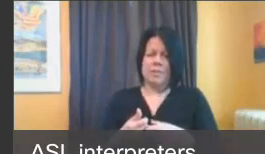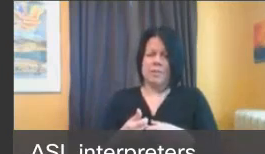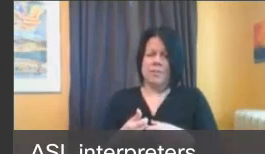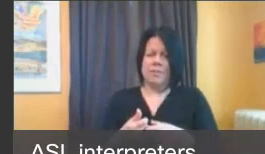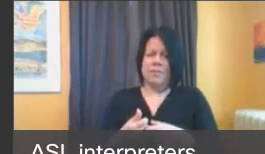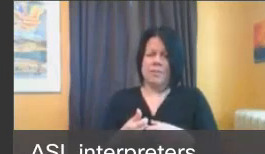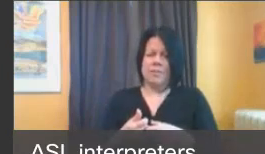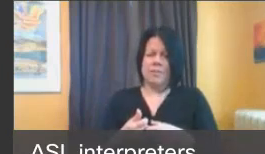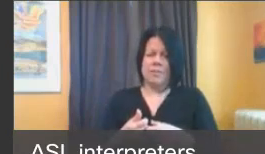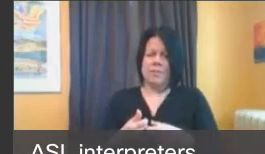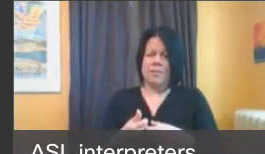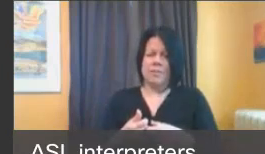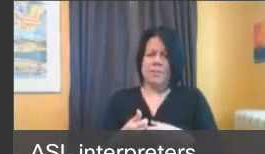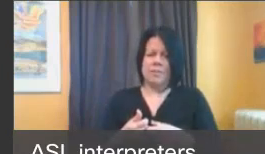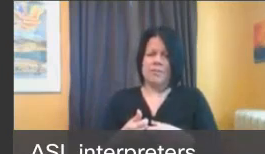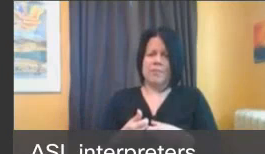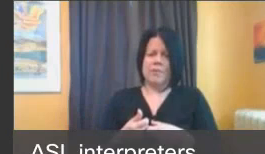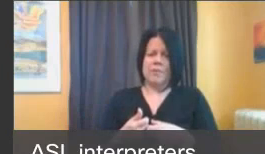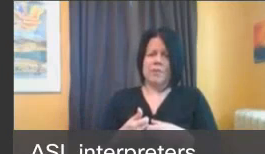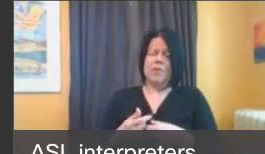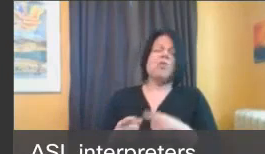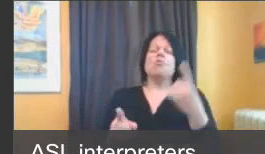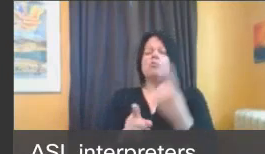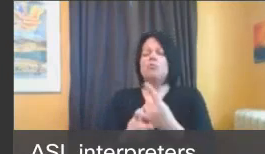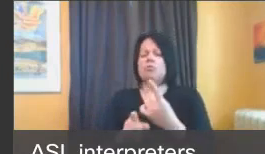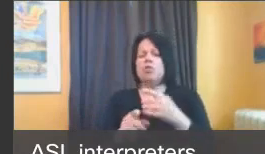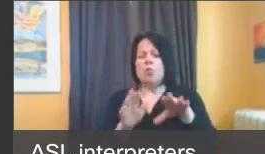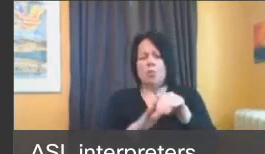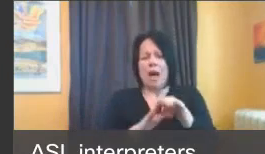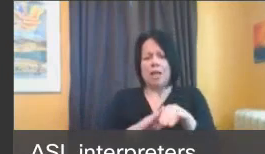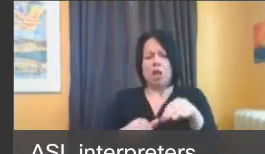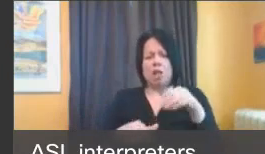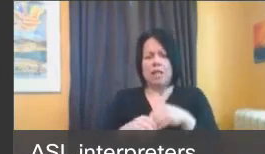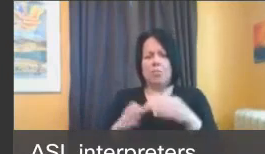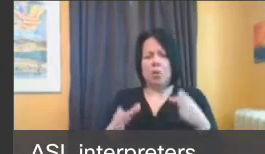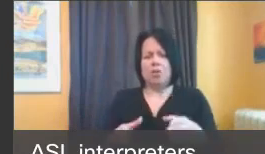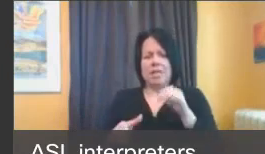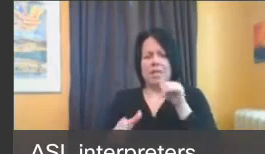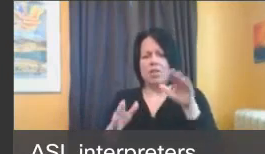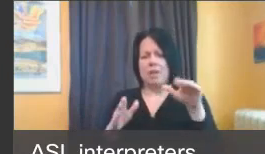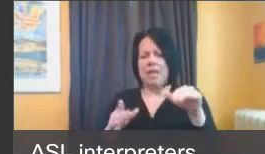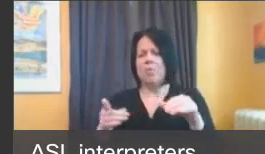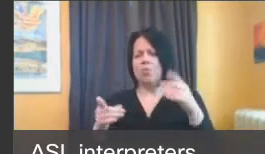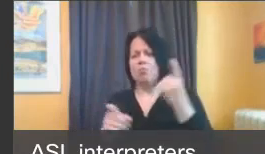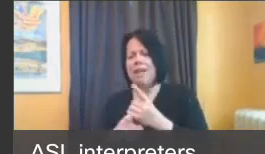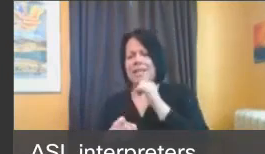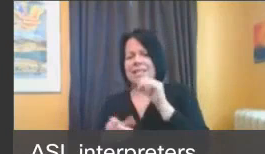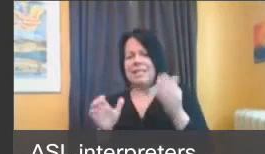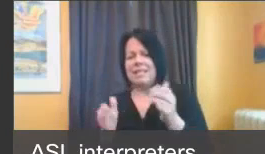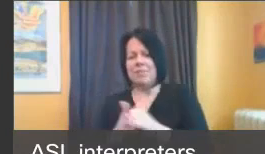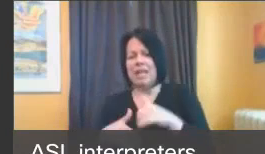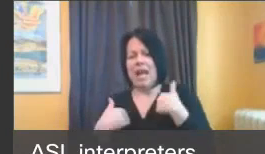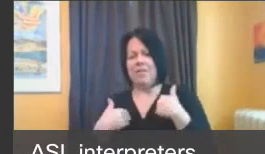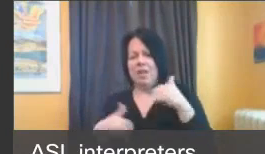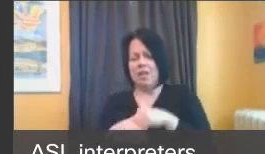camera? Right. So it doesn't seem as if having people there in person solves any problem other than causing